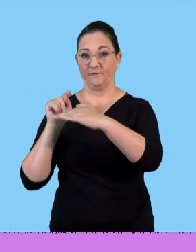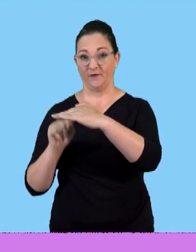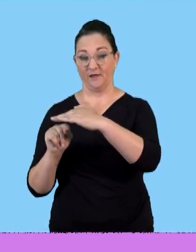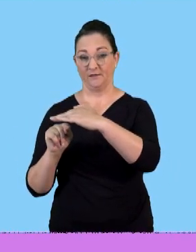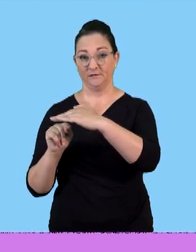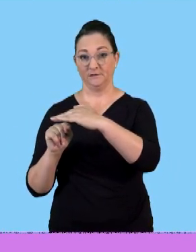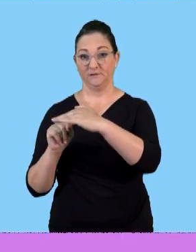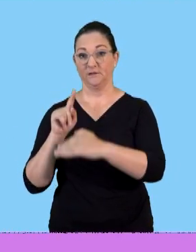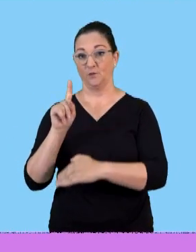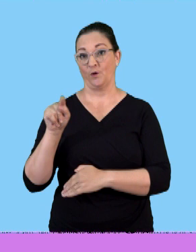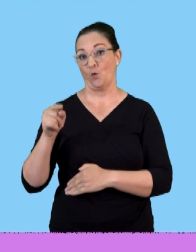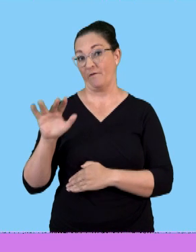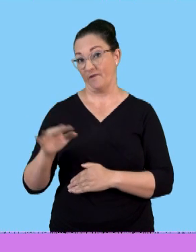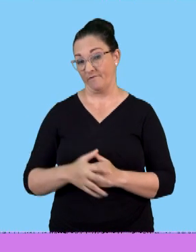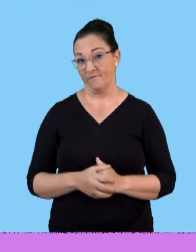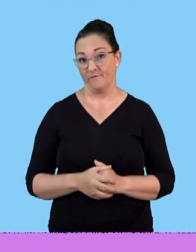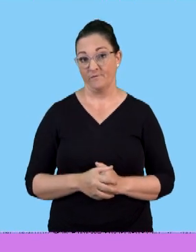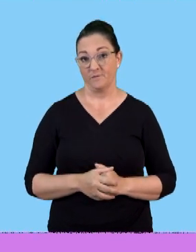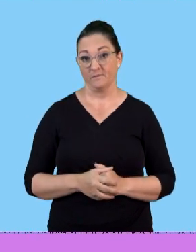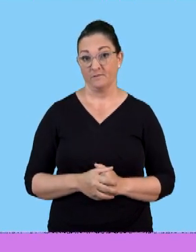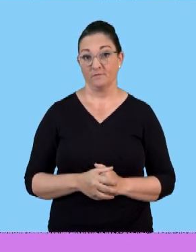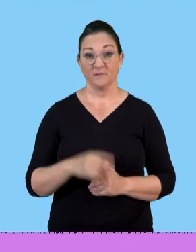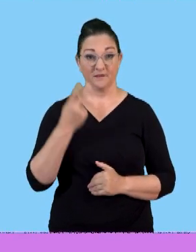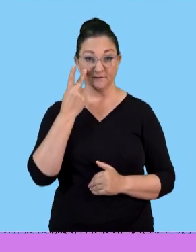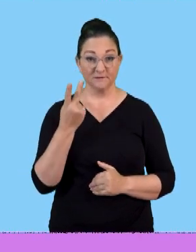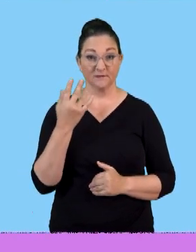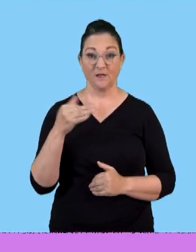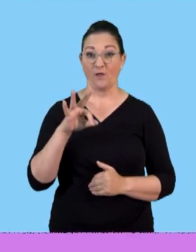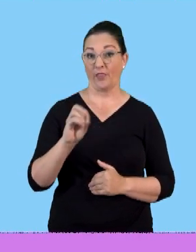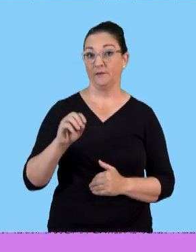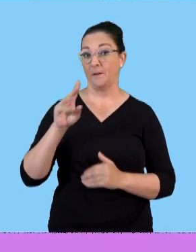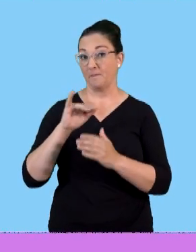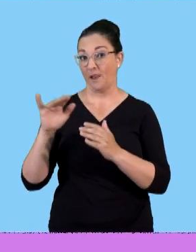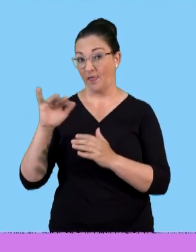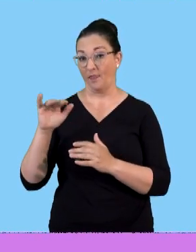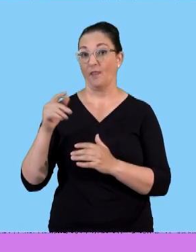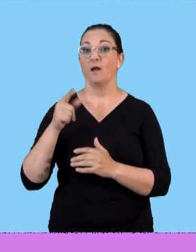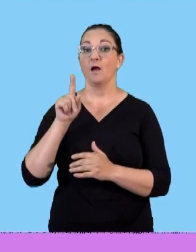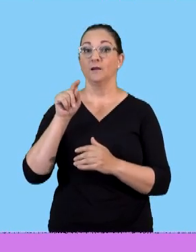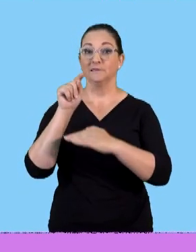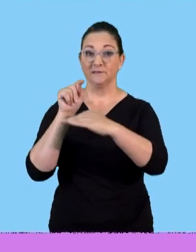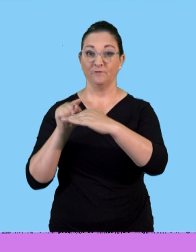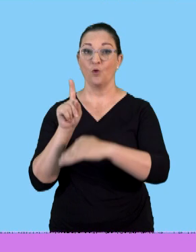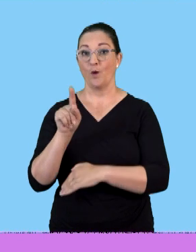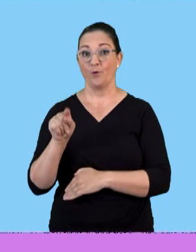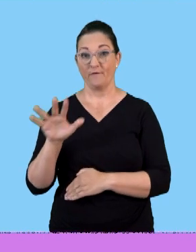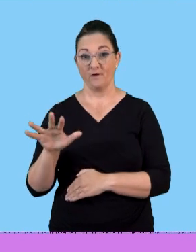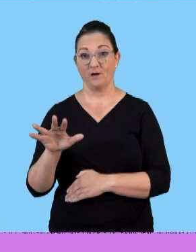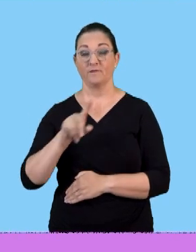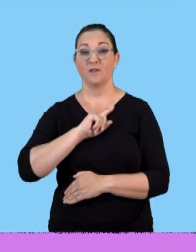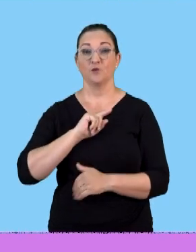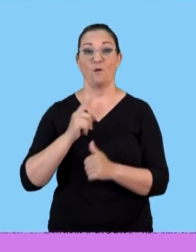divided by 1,5. Are we clear? So 30 million divided by 1.5. So that will give